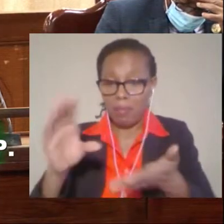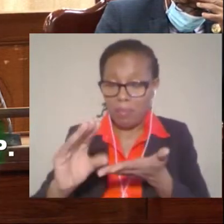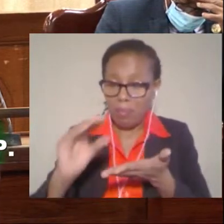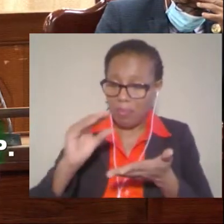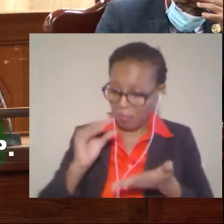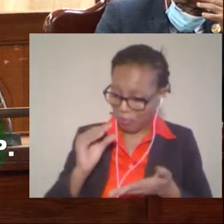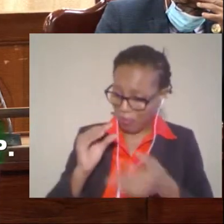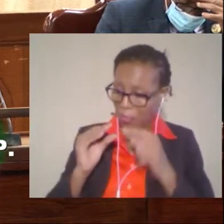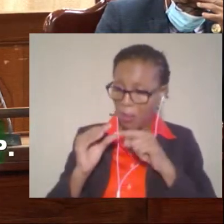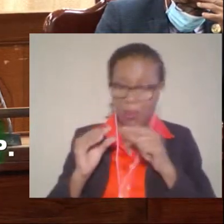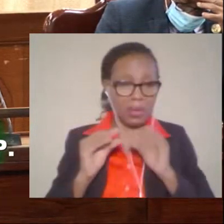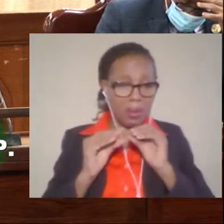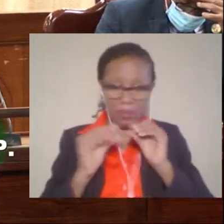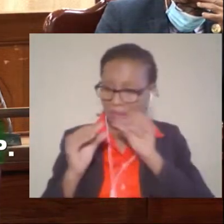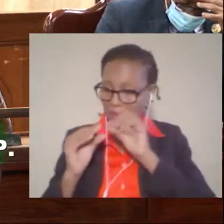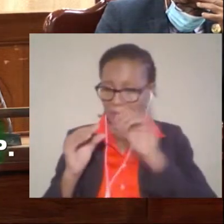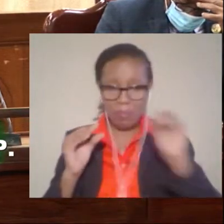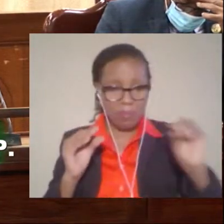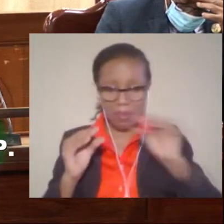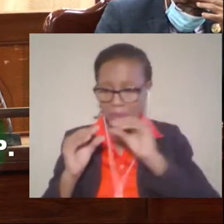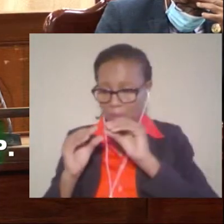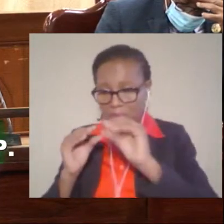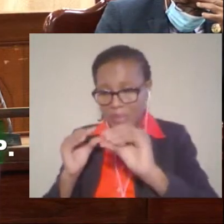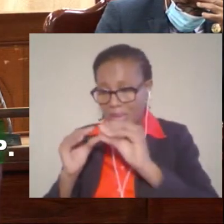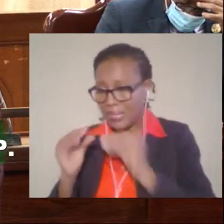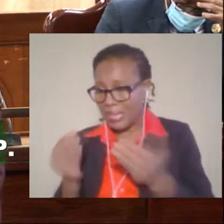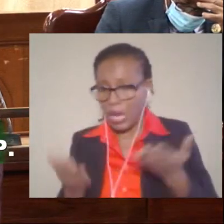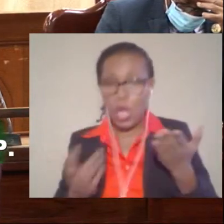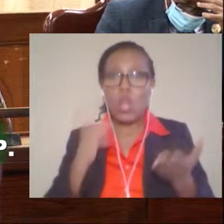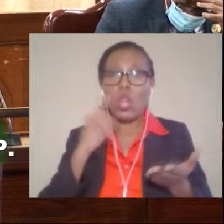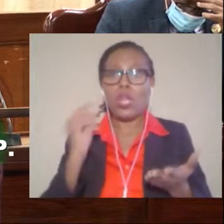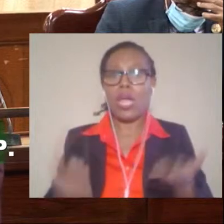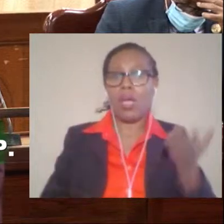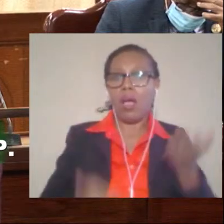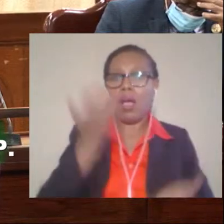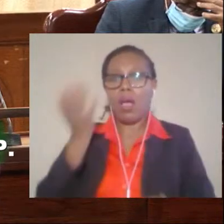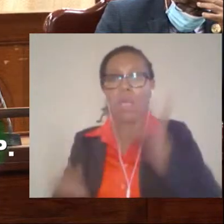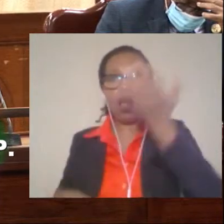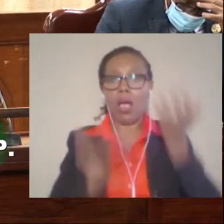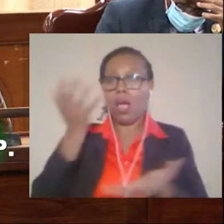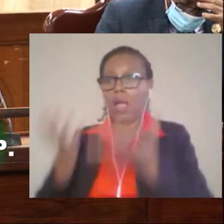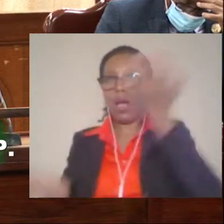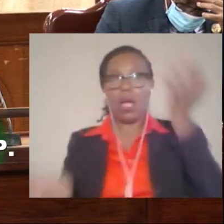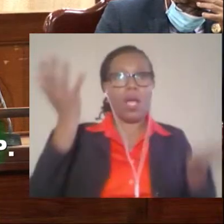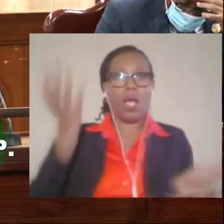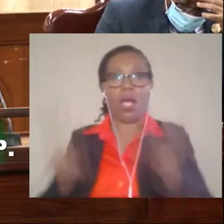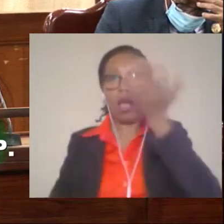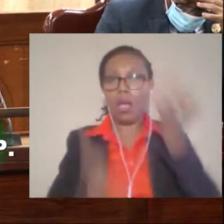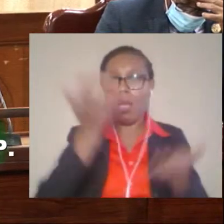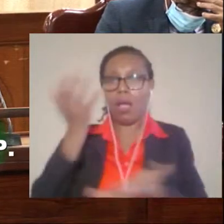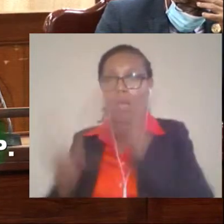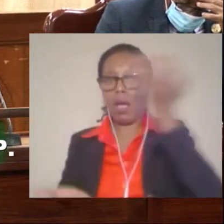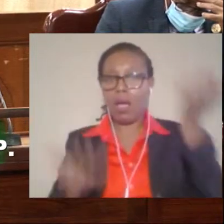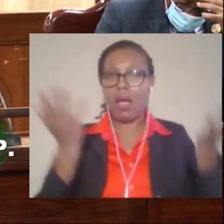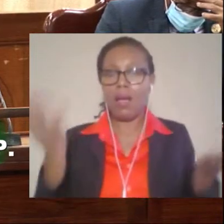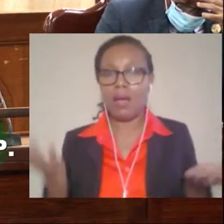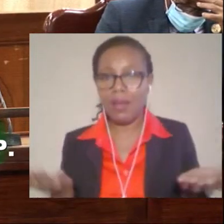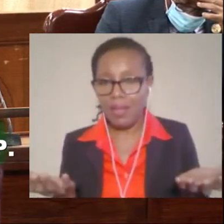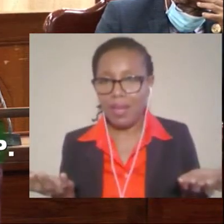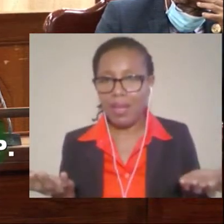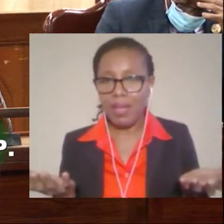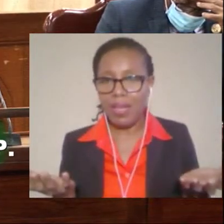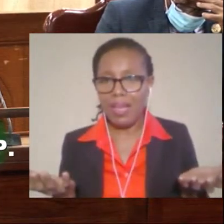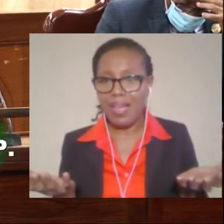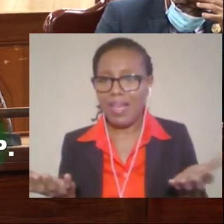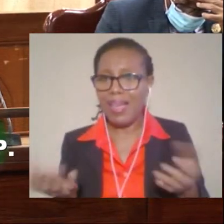expenses. And once that small pittance keeps coming, you have perfected the art of juggling expenses. That one of